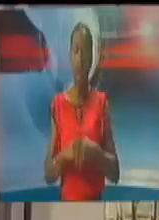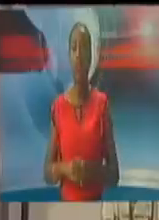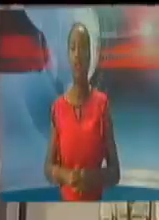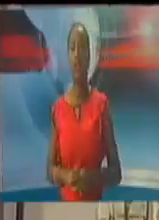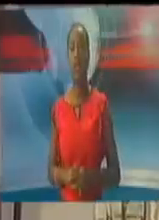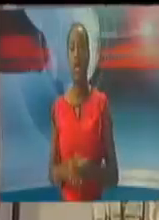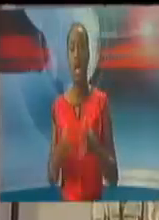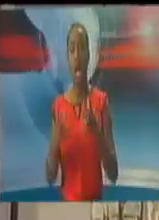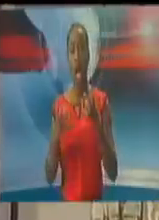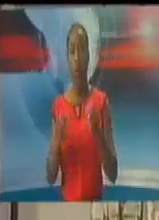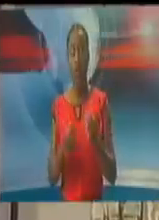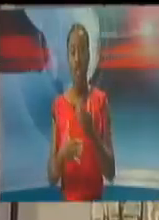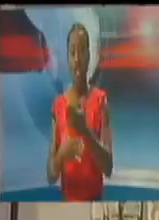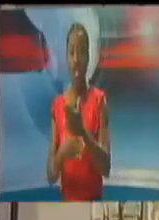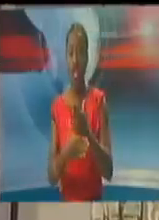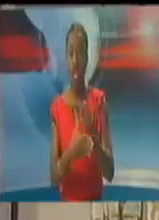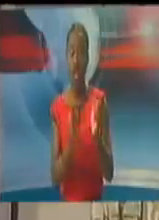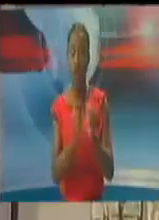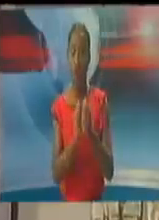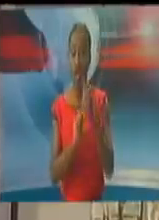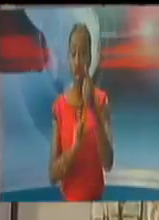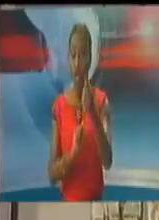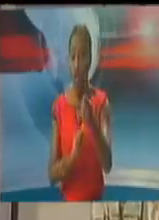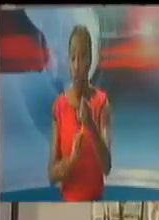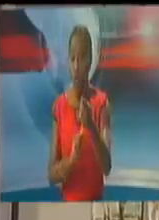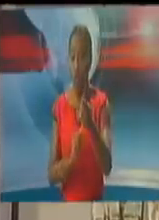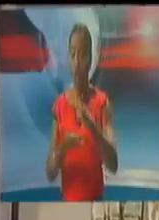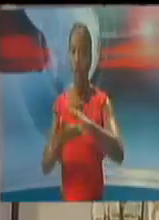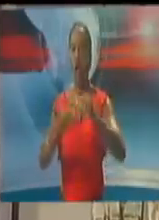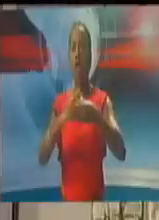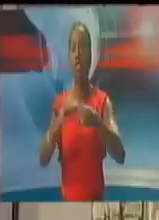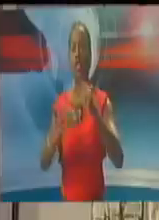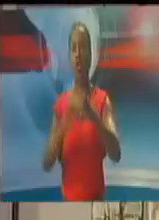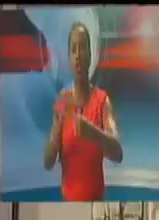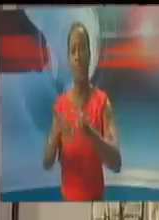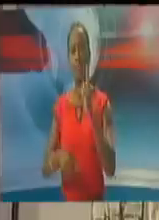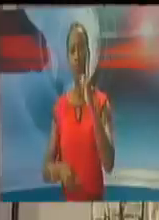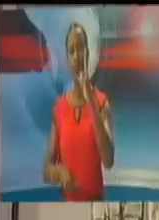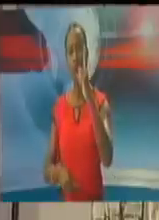to share with you a human interest story about one child